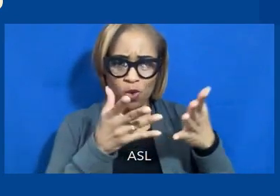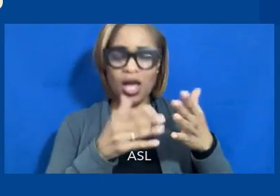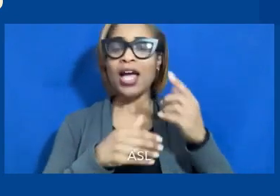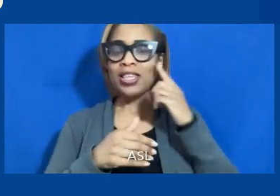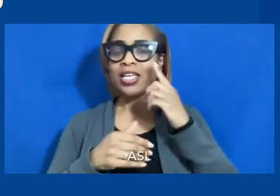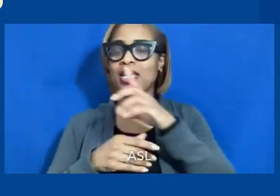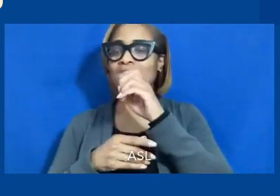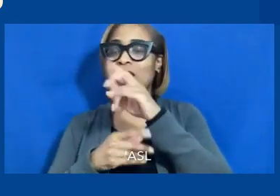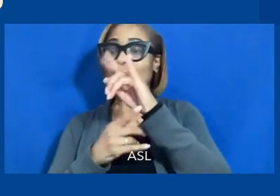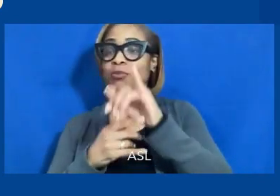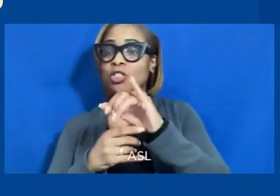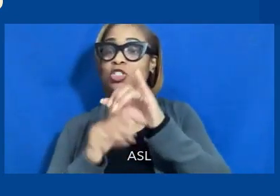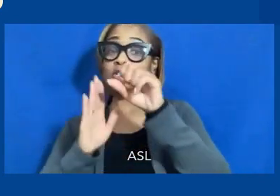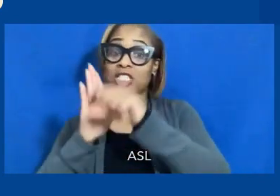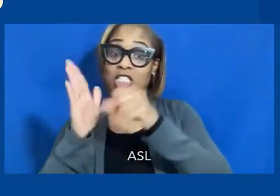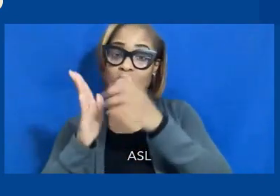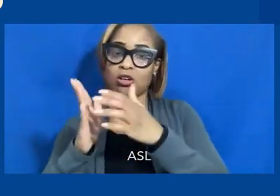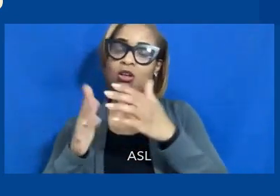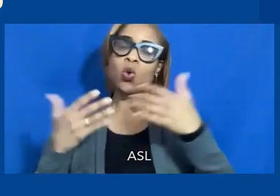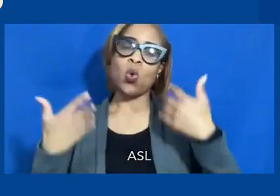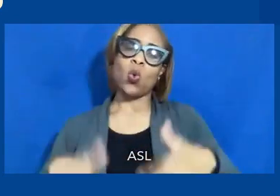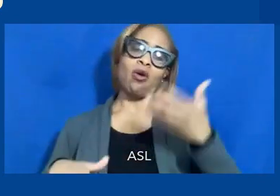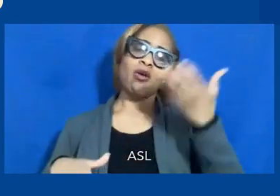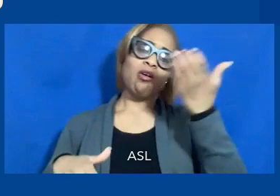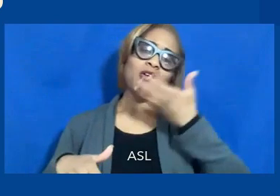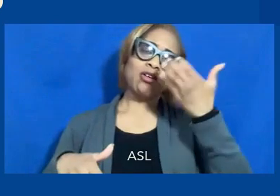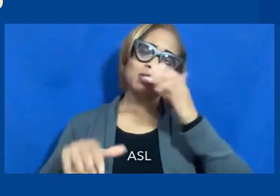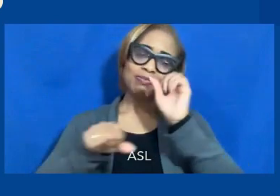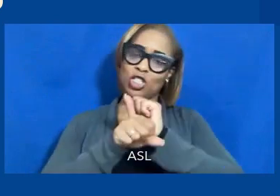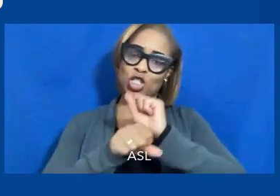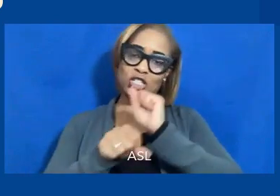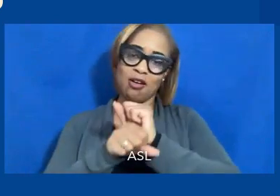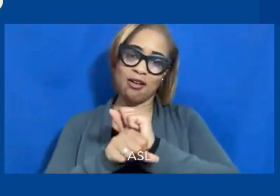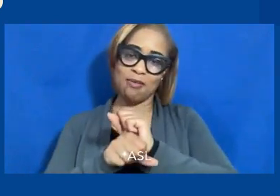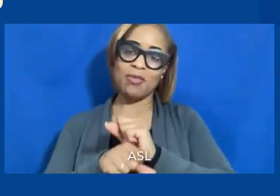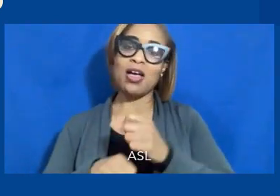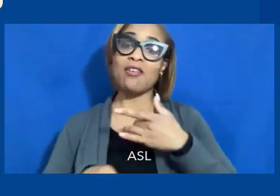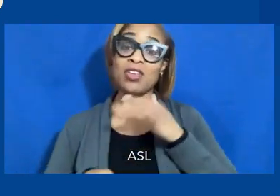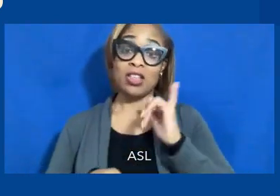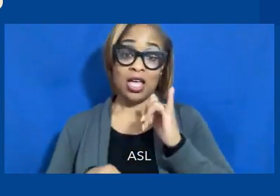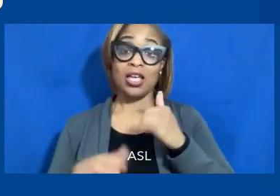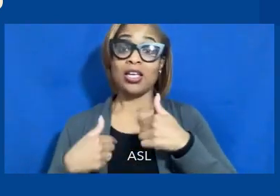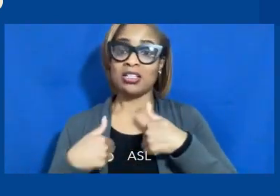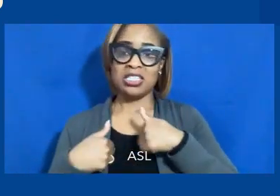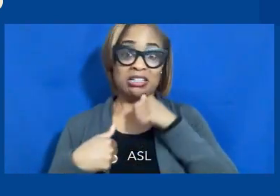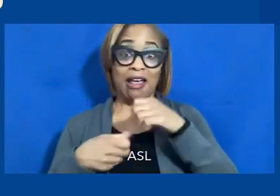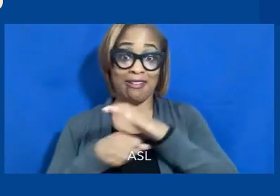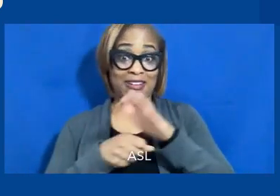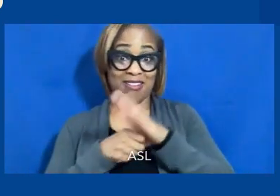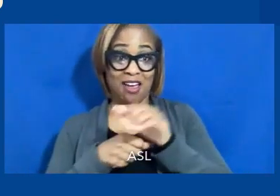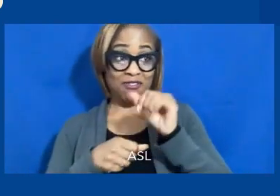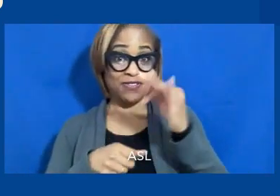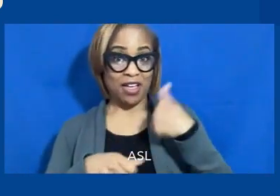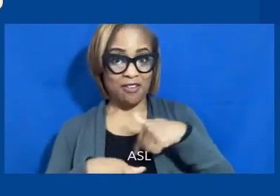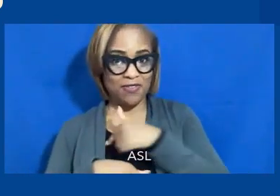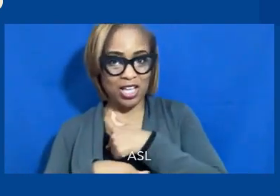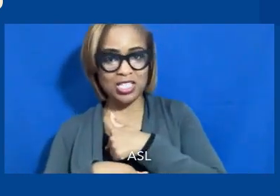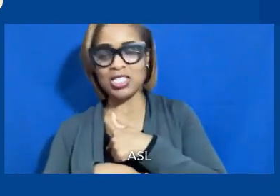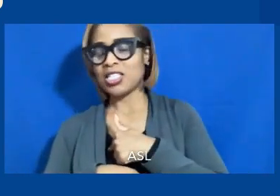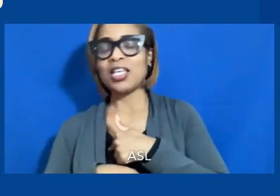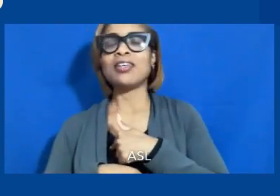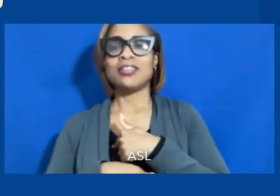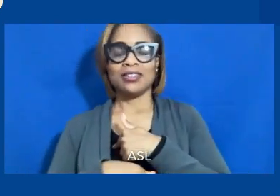cinematographer is an awesome job. And I feel like personally that there aren't enough of us. And I just would